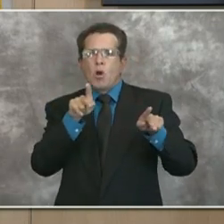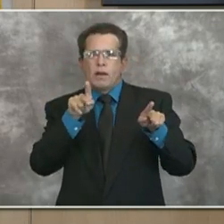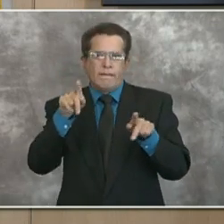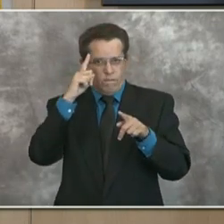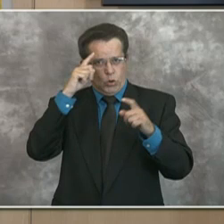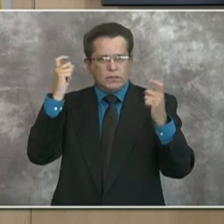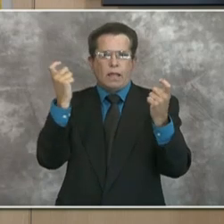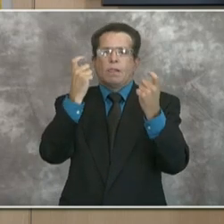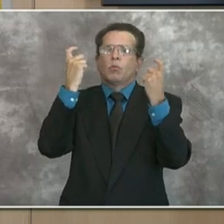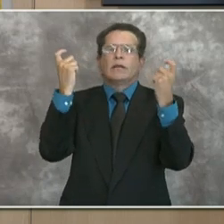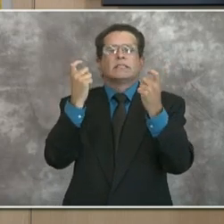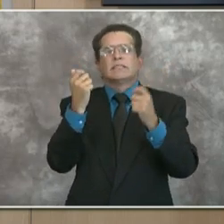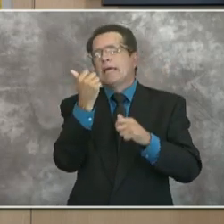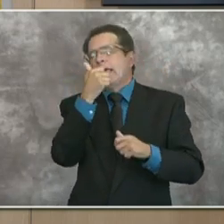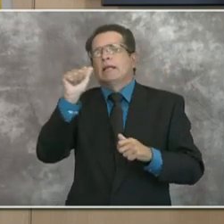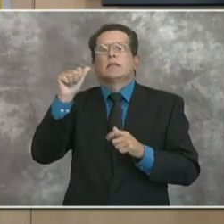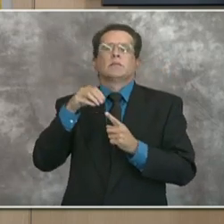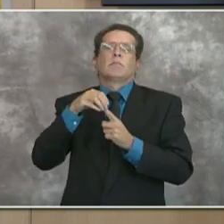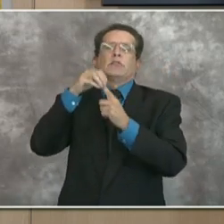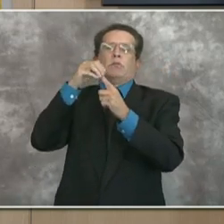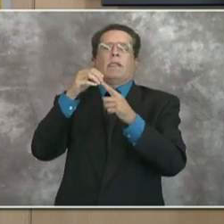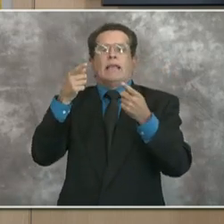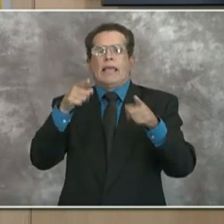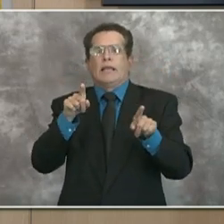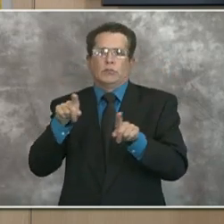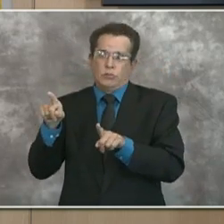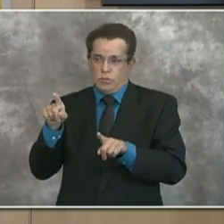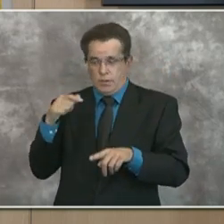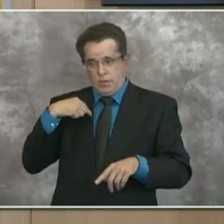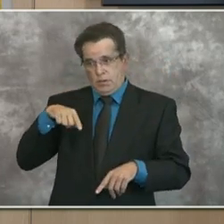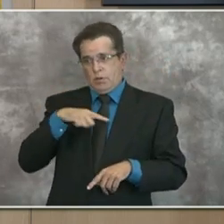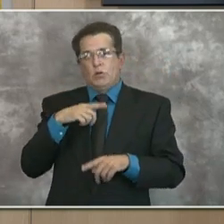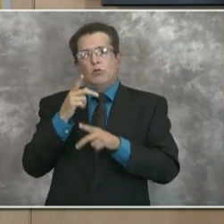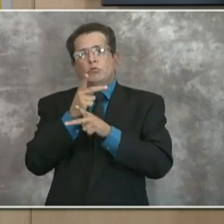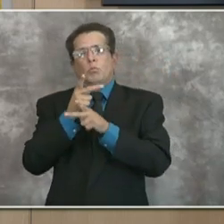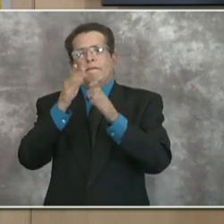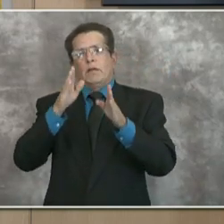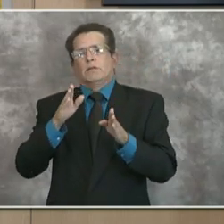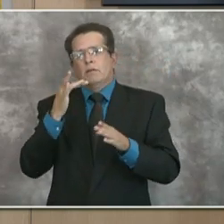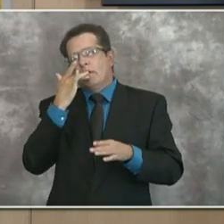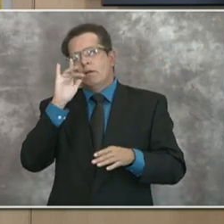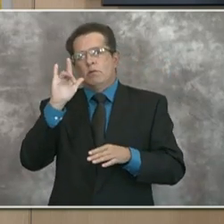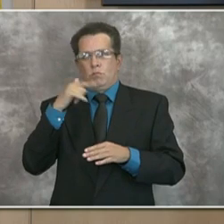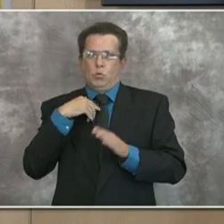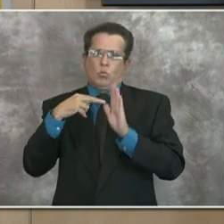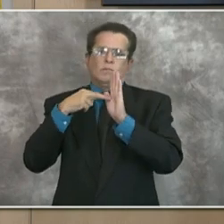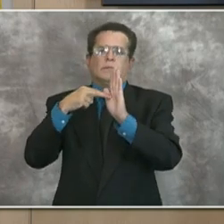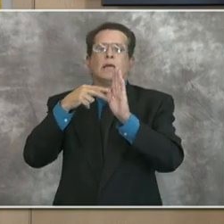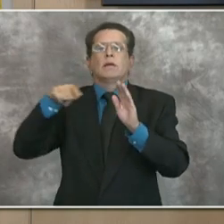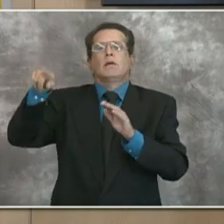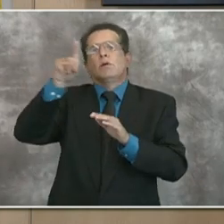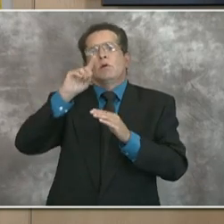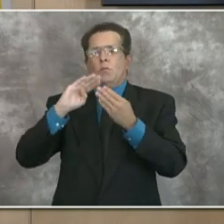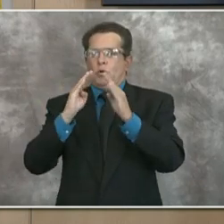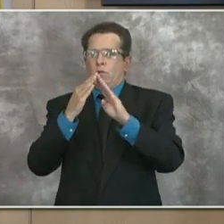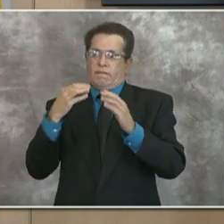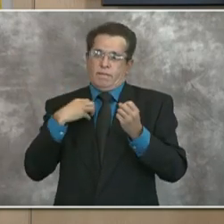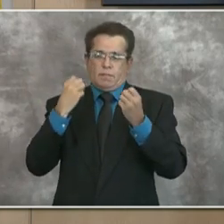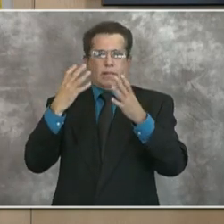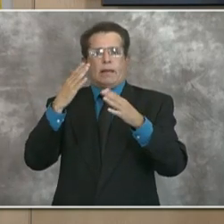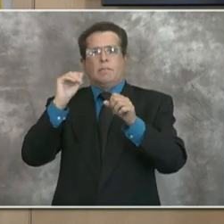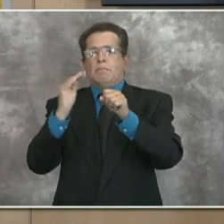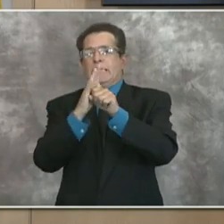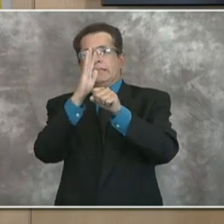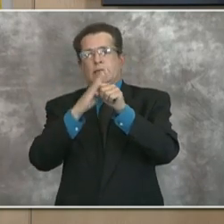celebrations, and other special occasions. As a supervisor, I've been fortunate to represent communities with miles of beaches from